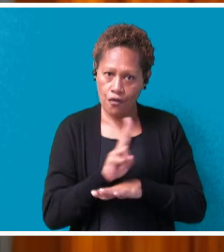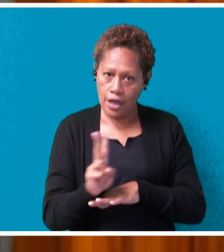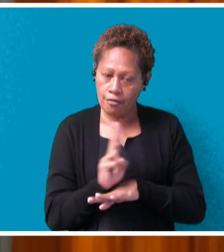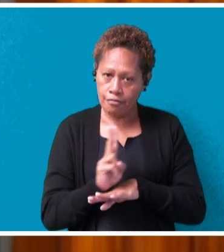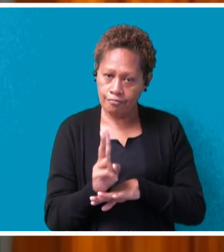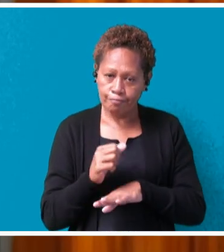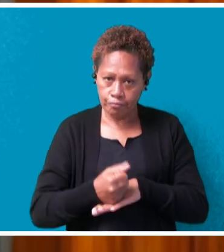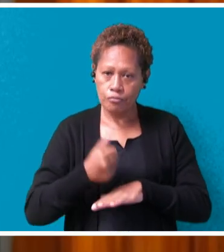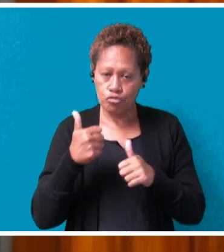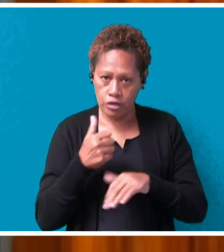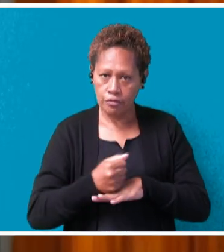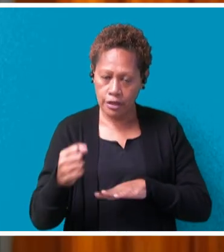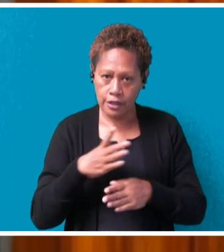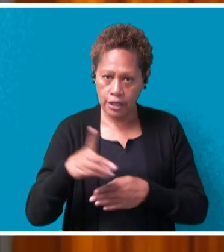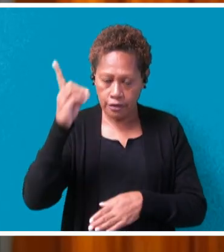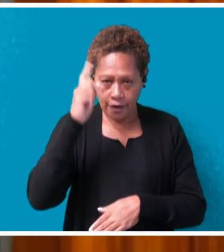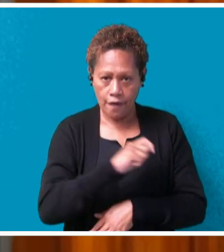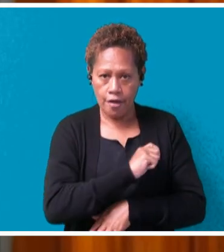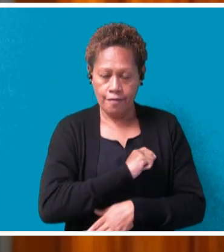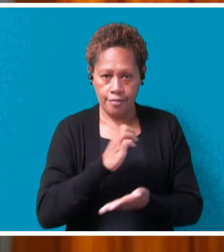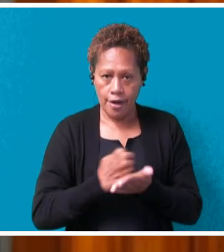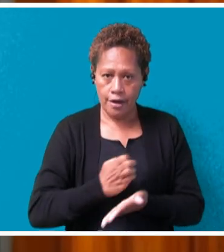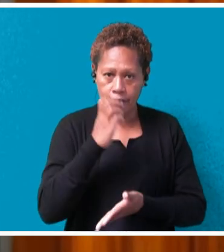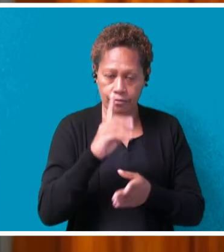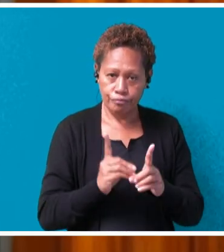governance, education, faith, and economic progress.